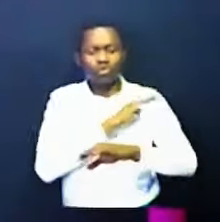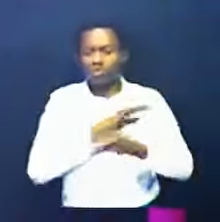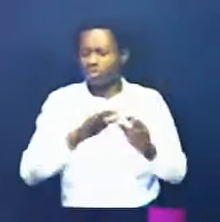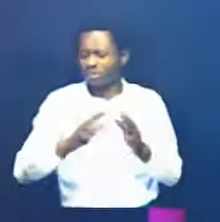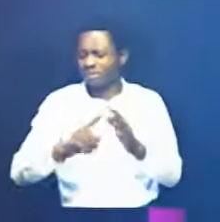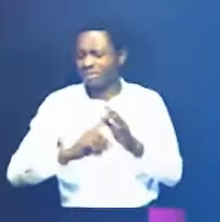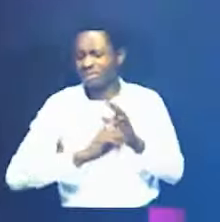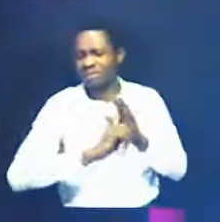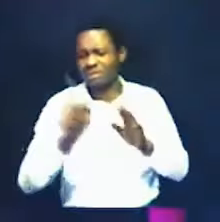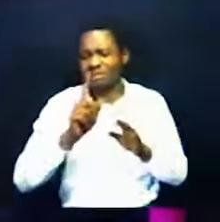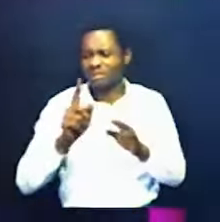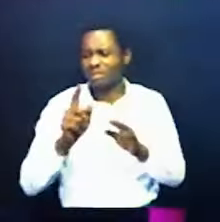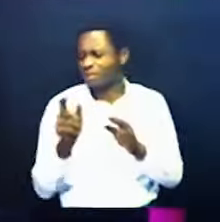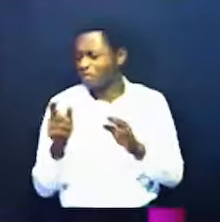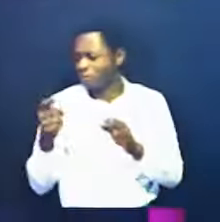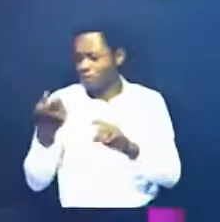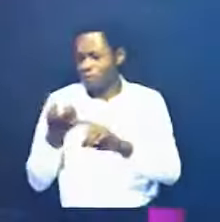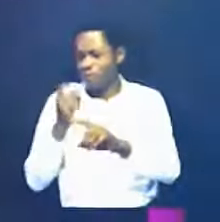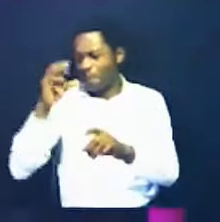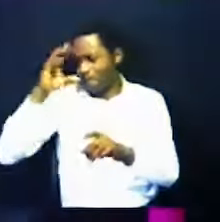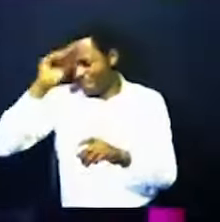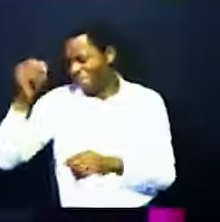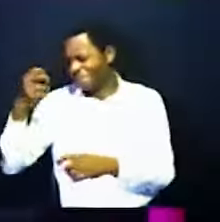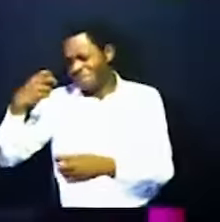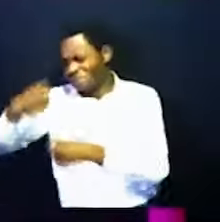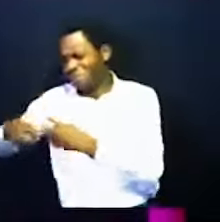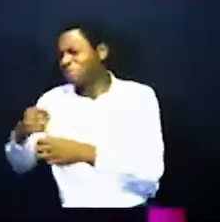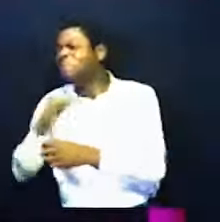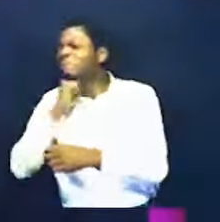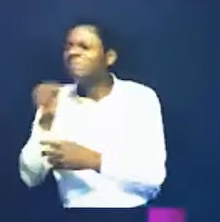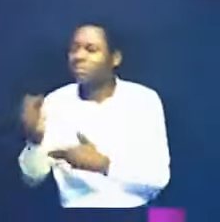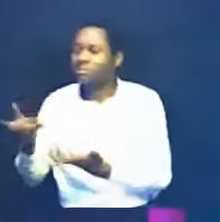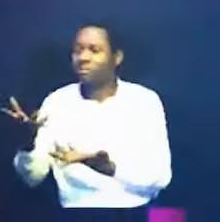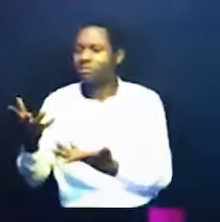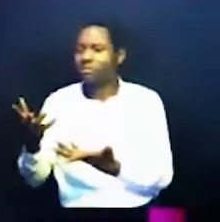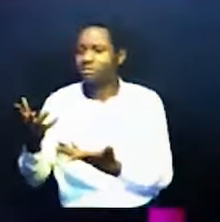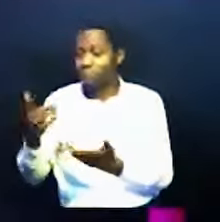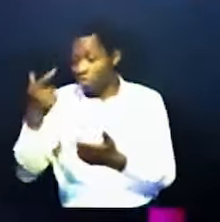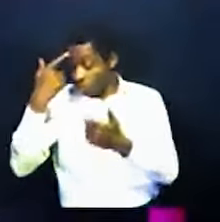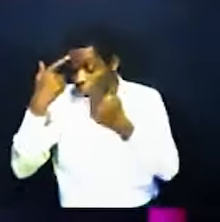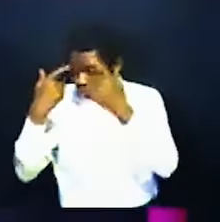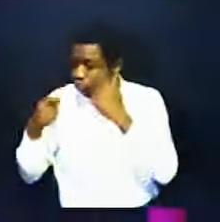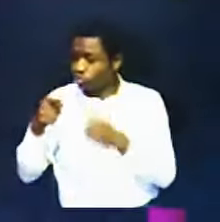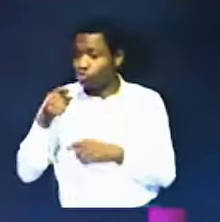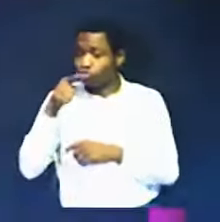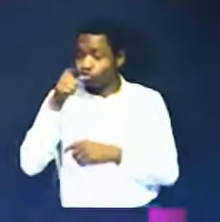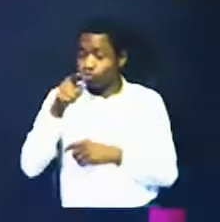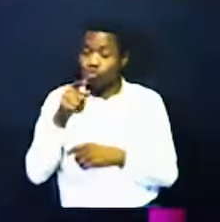man. Because you are his only